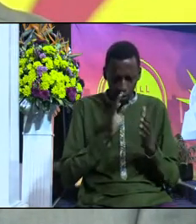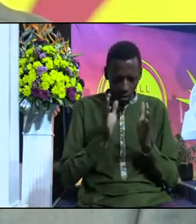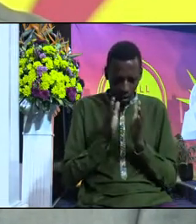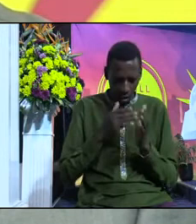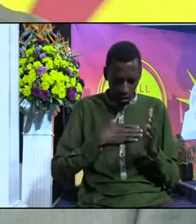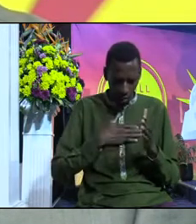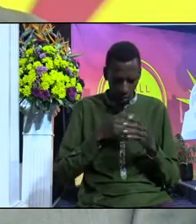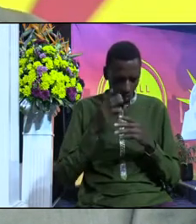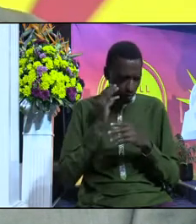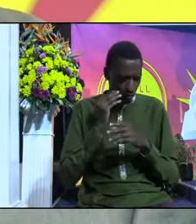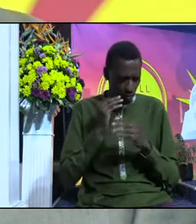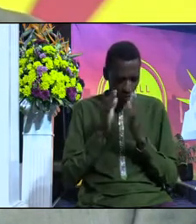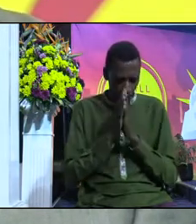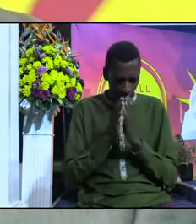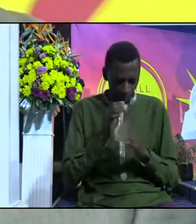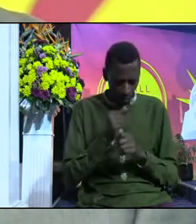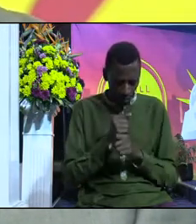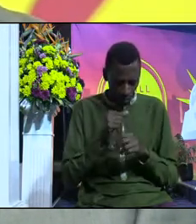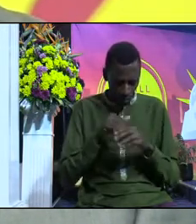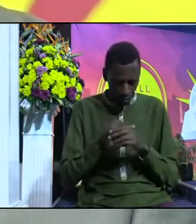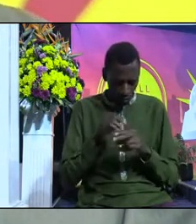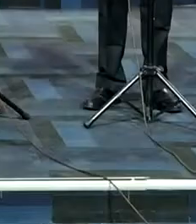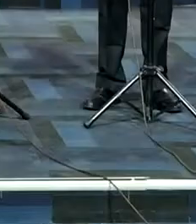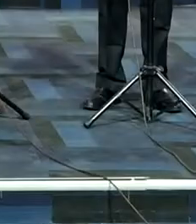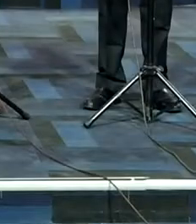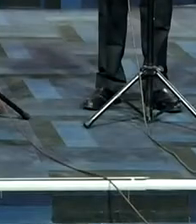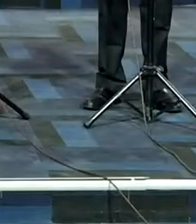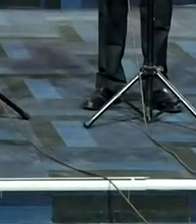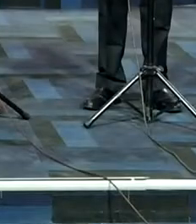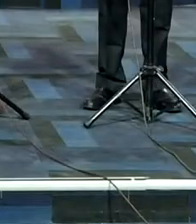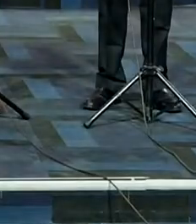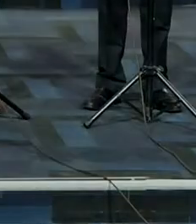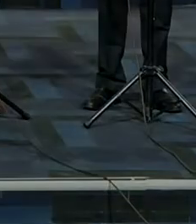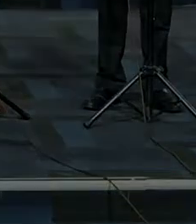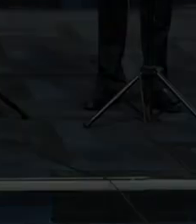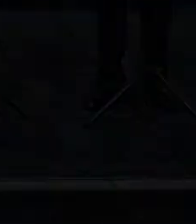for we pray and trust in Jesus' name. Amen. Amen. God bless you. See you tomorrow.